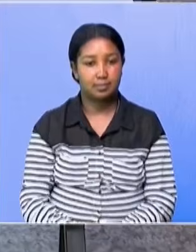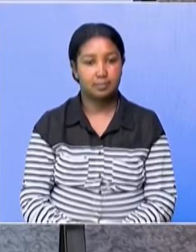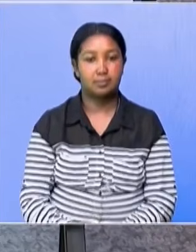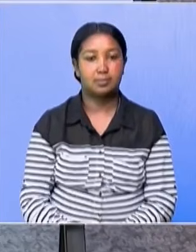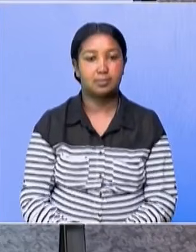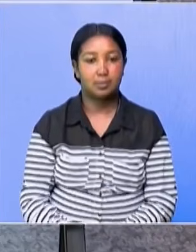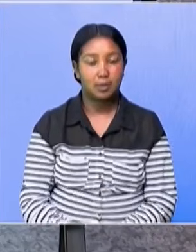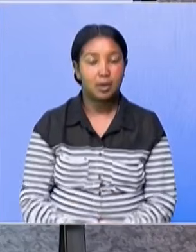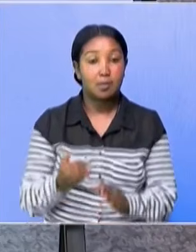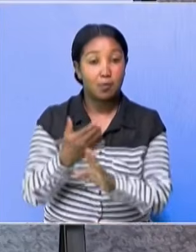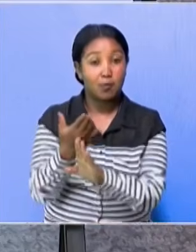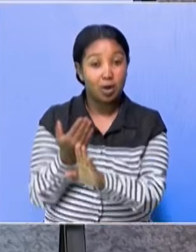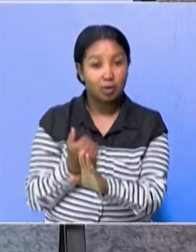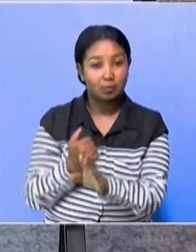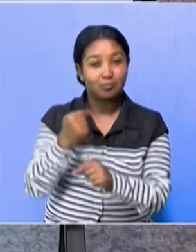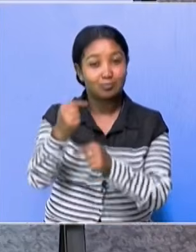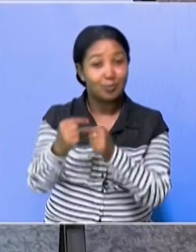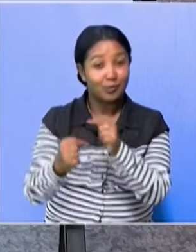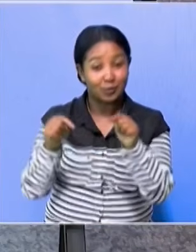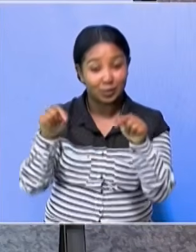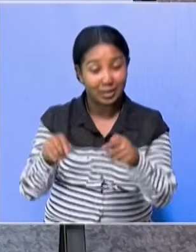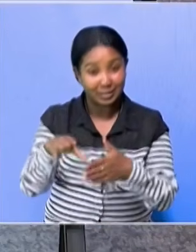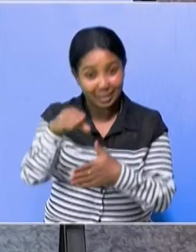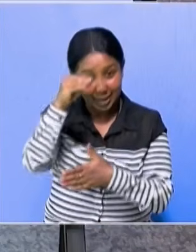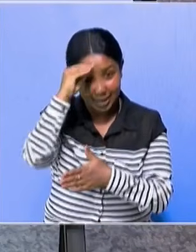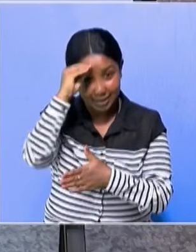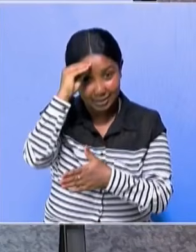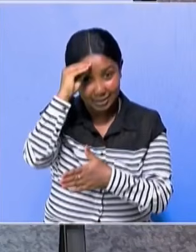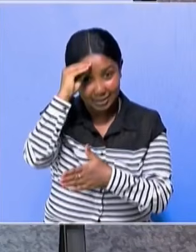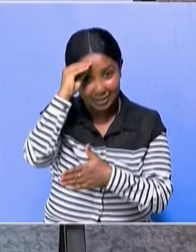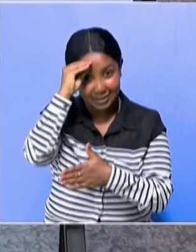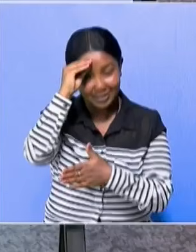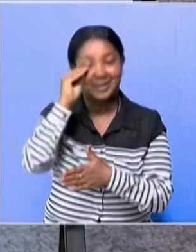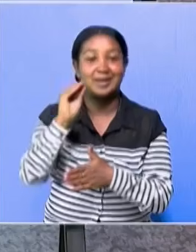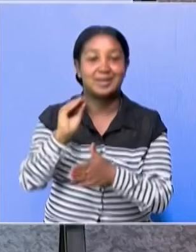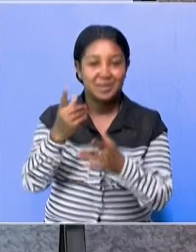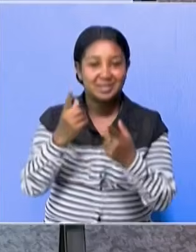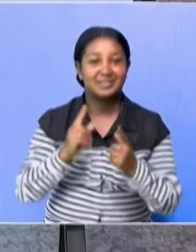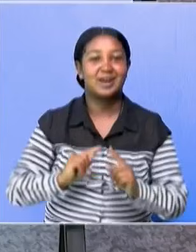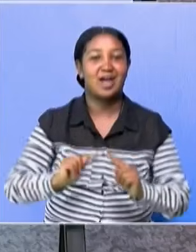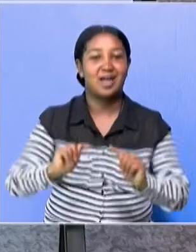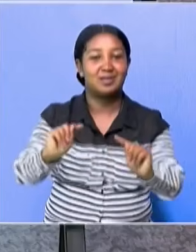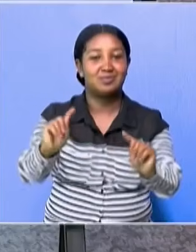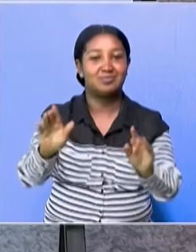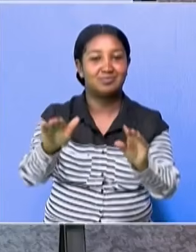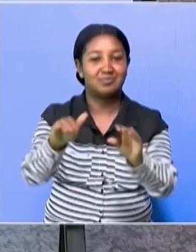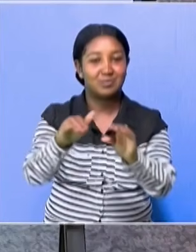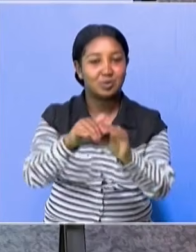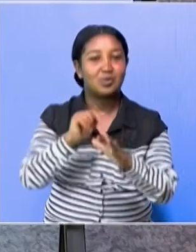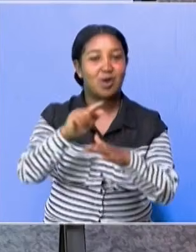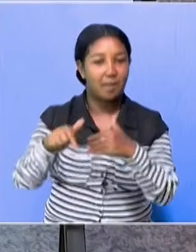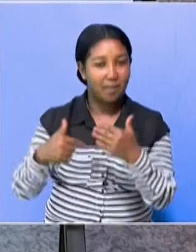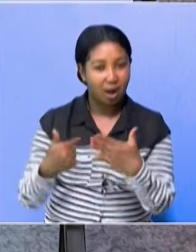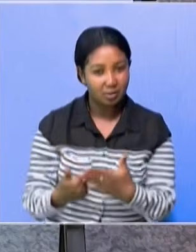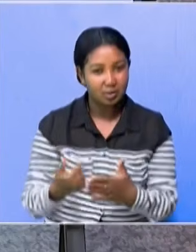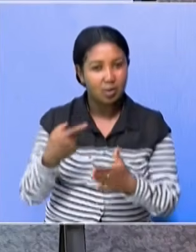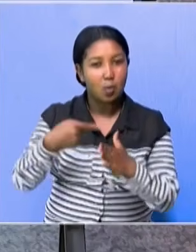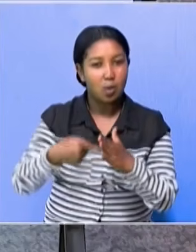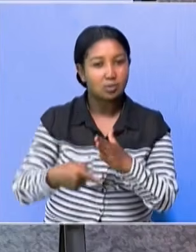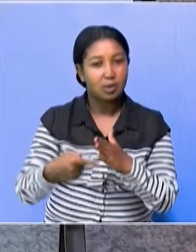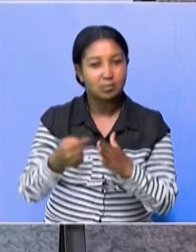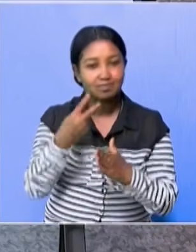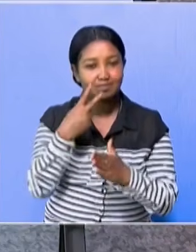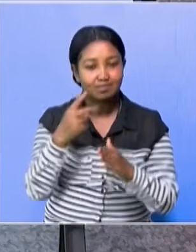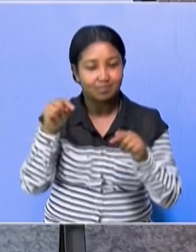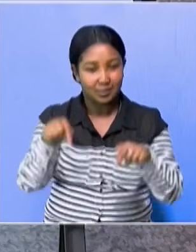Vocabulary. Before I'm going to proceed to today's lesson, let me try to introduce you about what you are going to